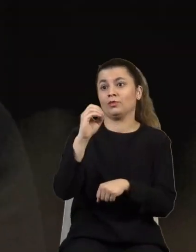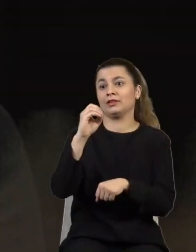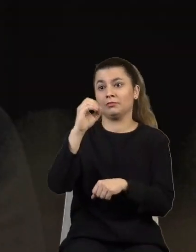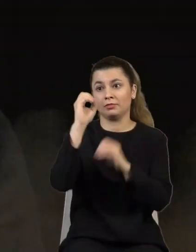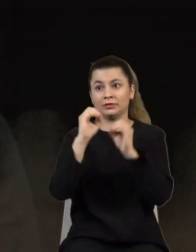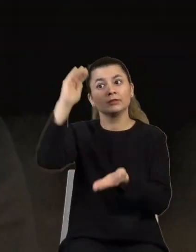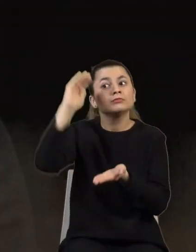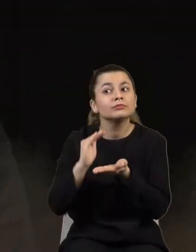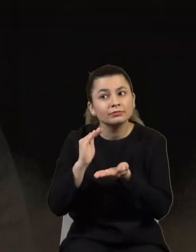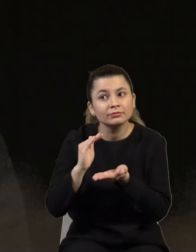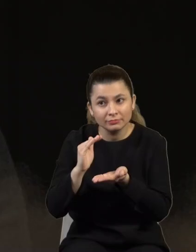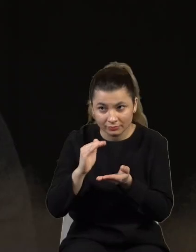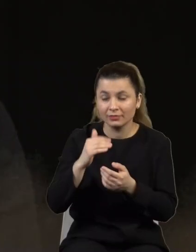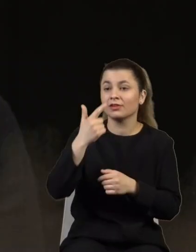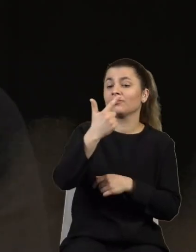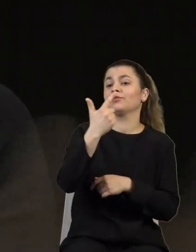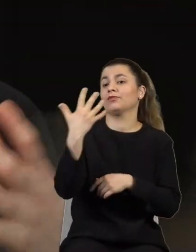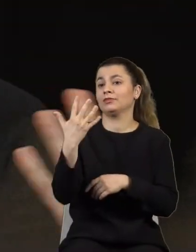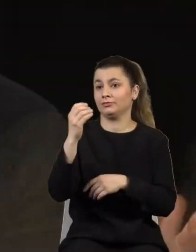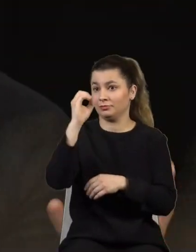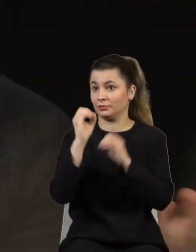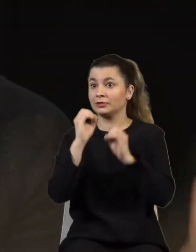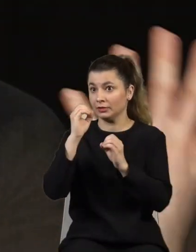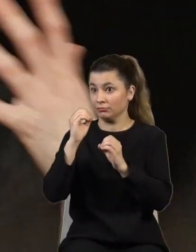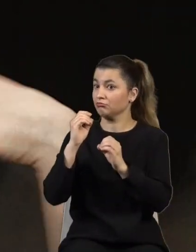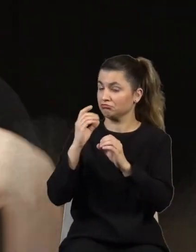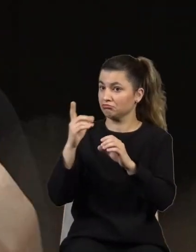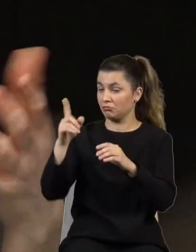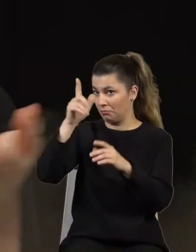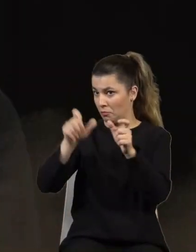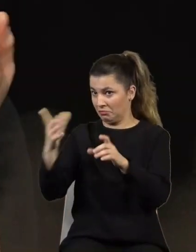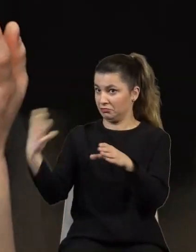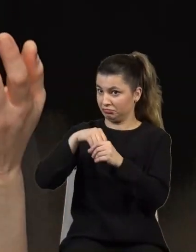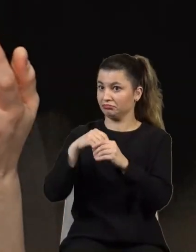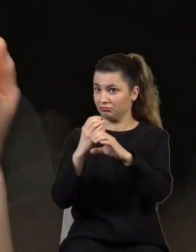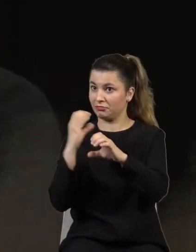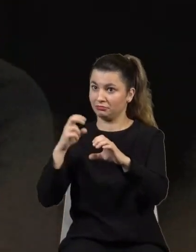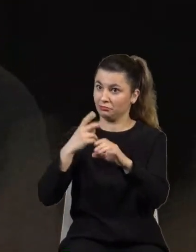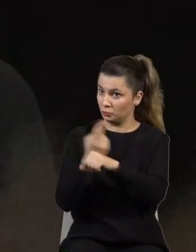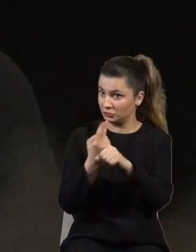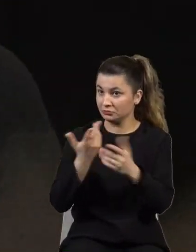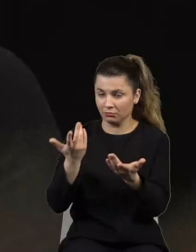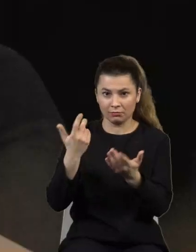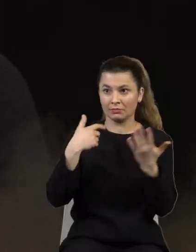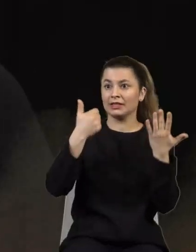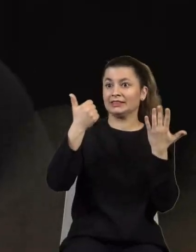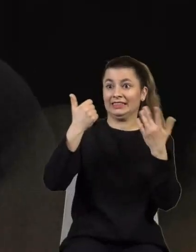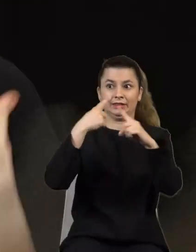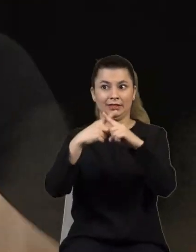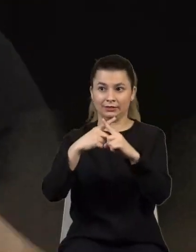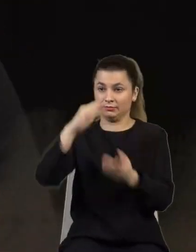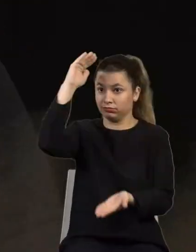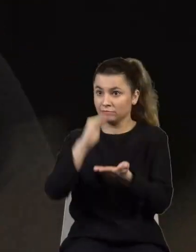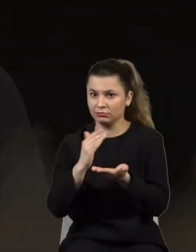went down by a factor of 2.6. So this is a small-scale project, and if we compare that to, for example, another example, maybe